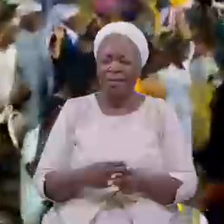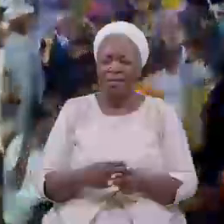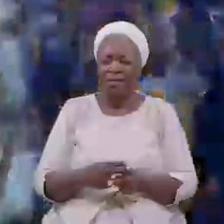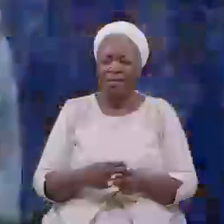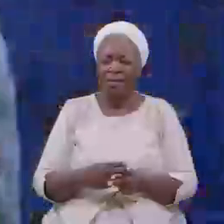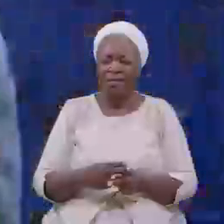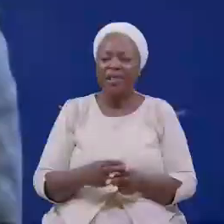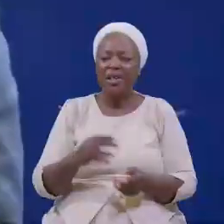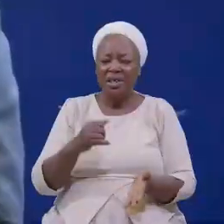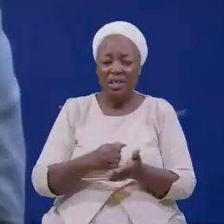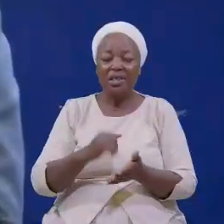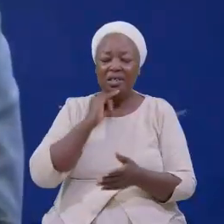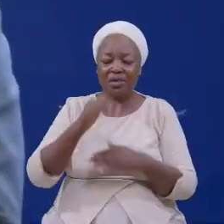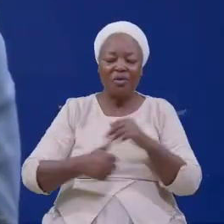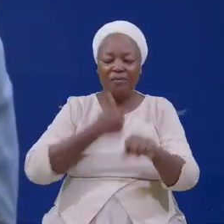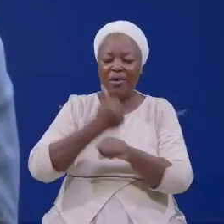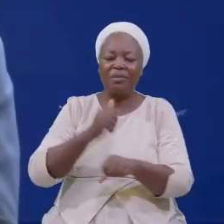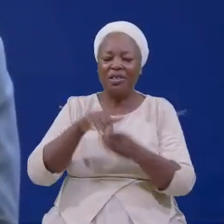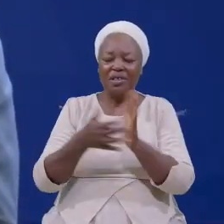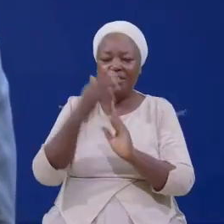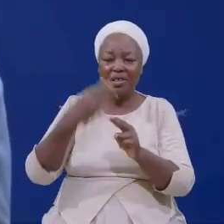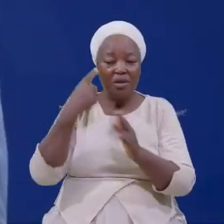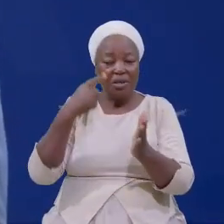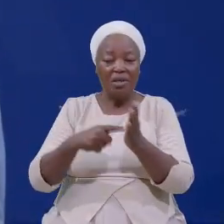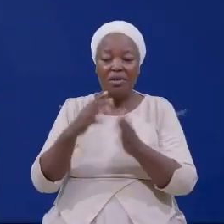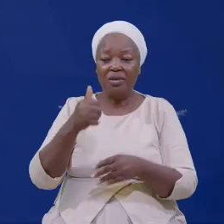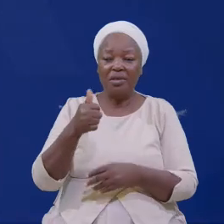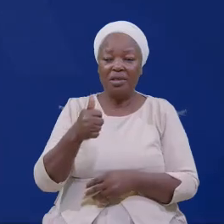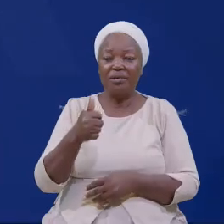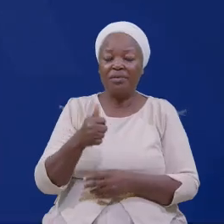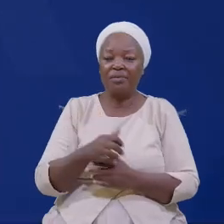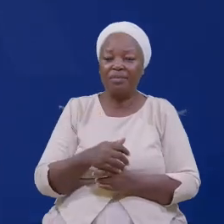It is confirmed. Check up yourself